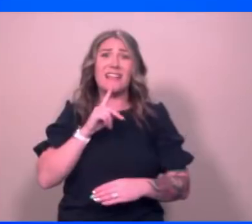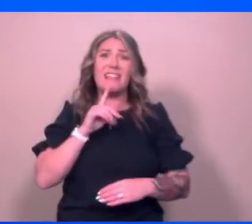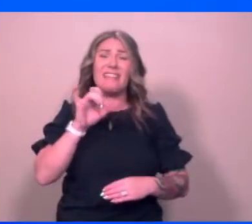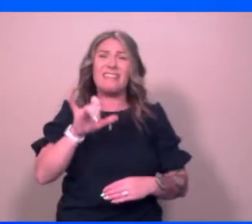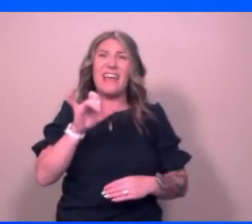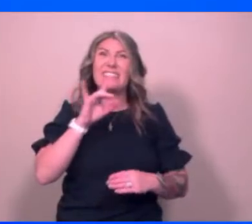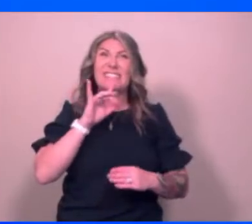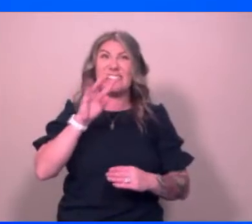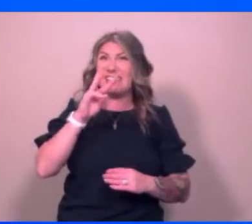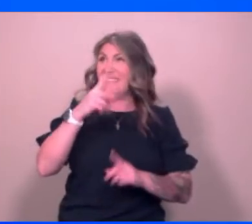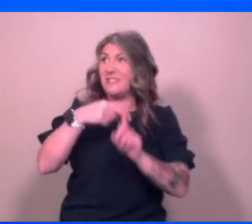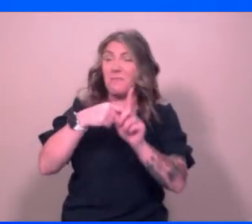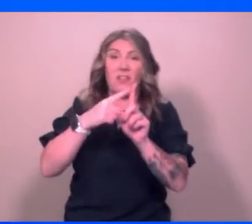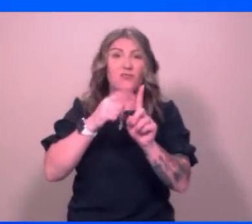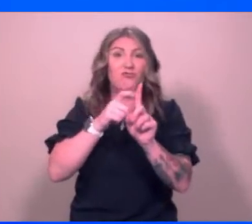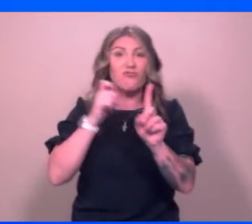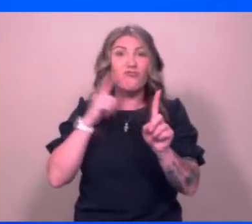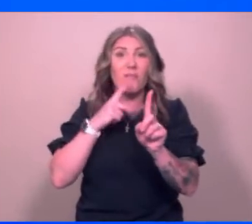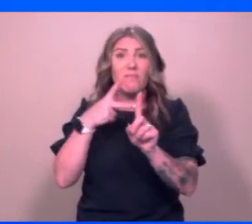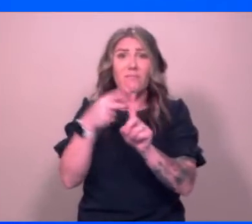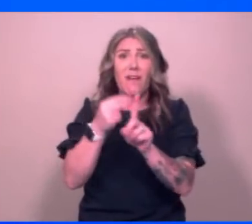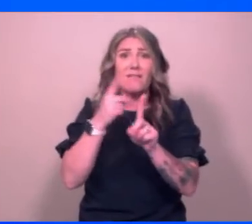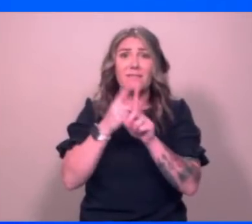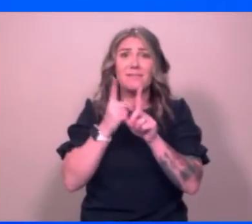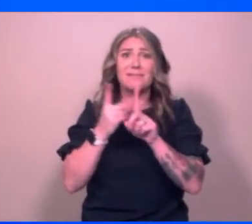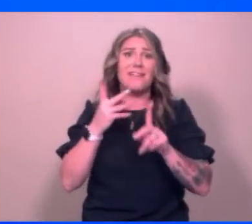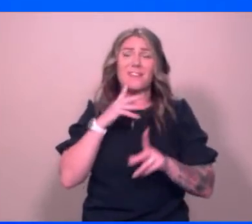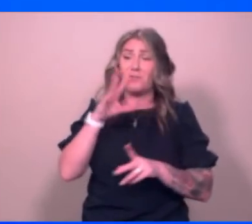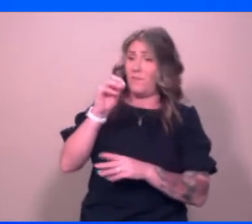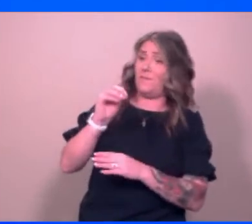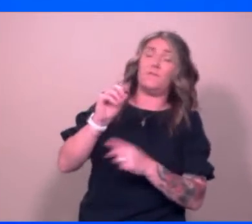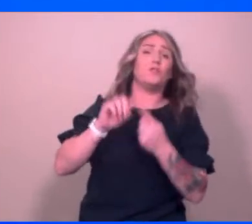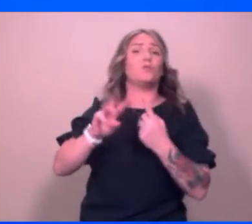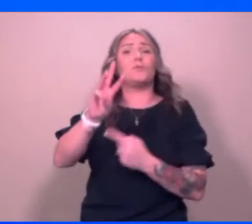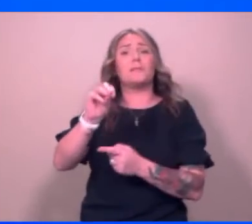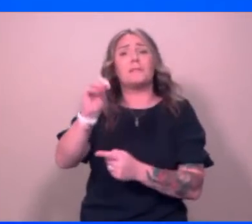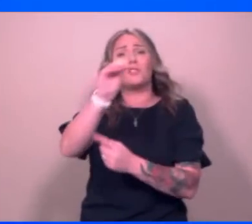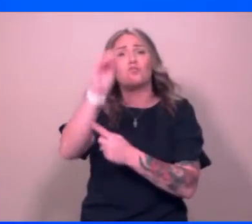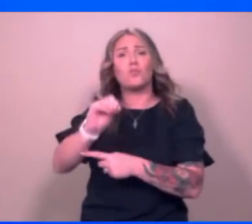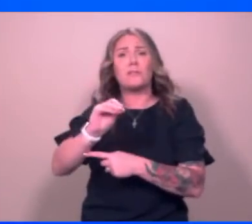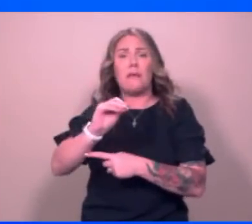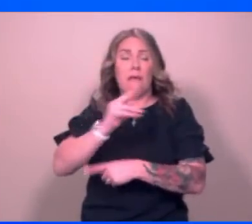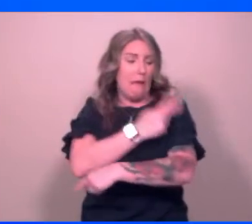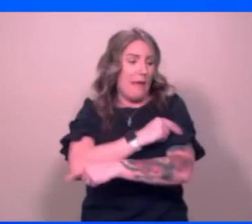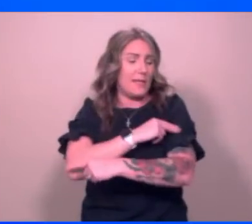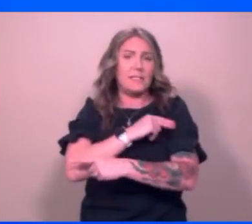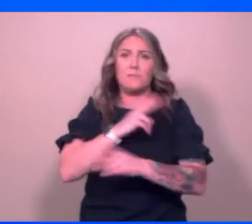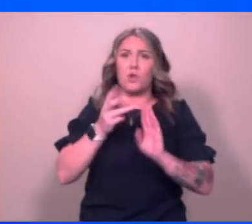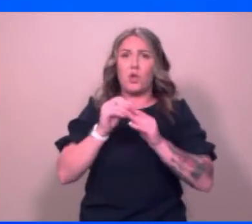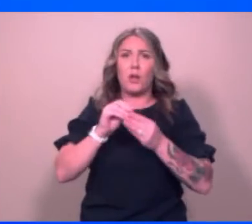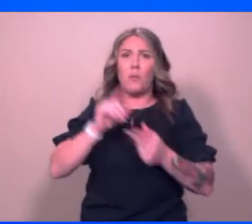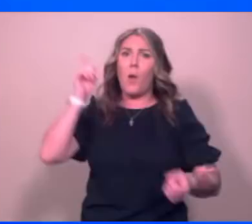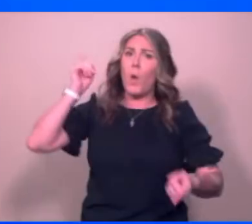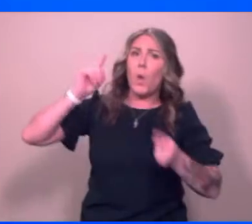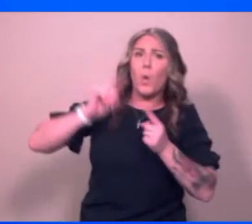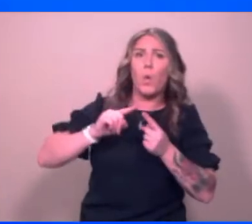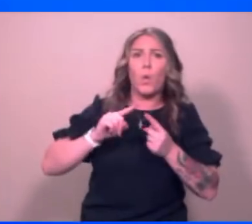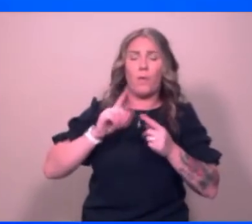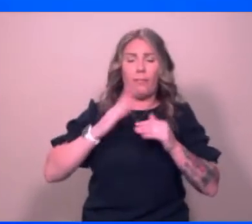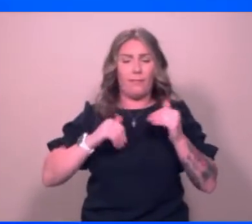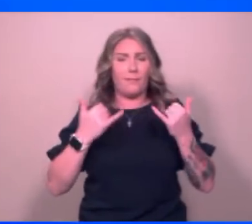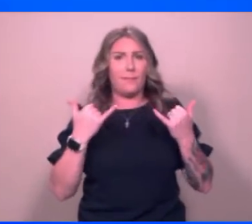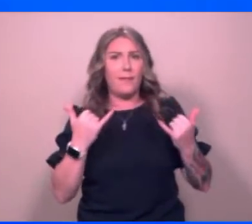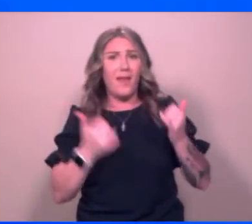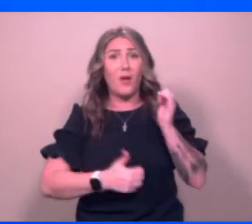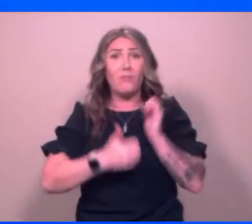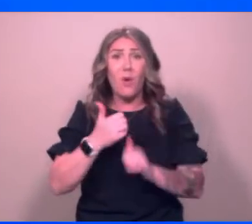more out from vaccination. Even if it were 50 or 60%, our hospital numbers would be so much lower than they are now, where we have the